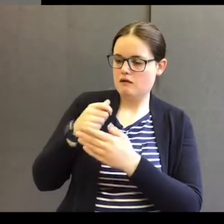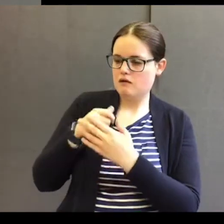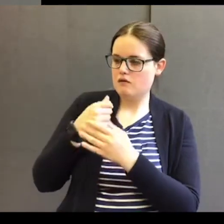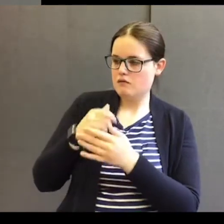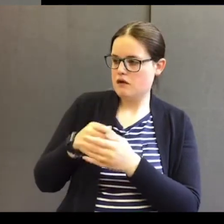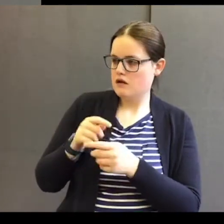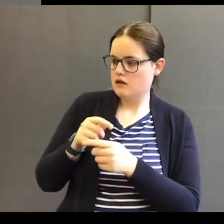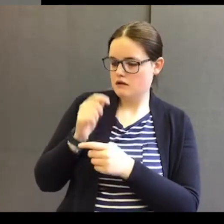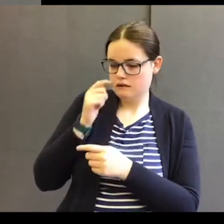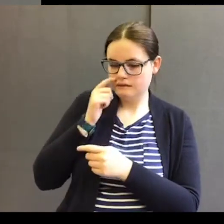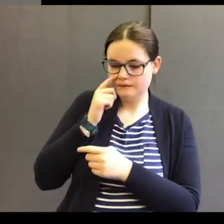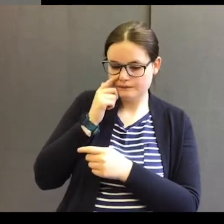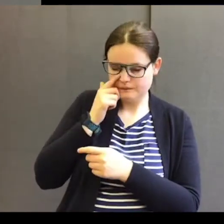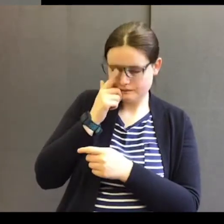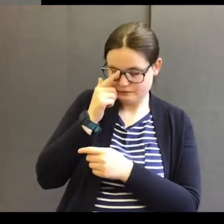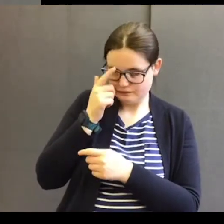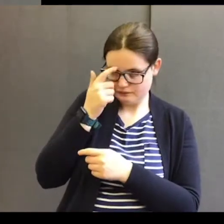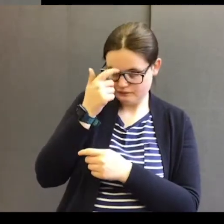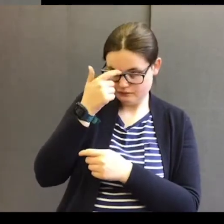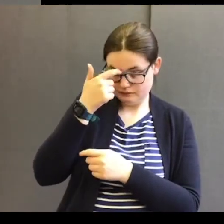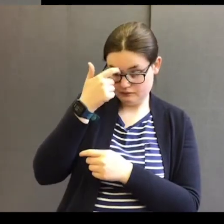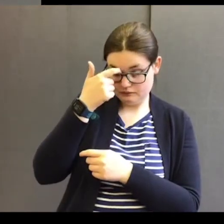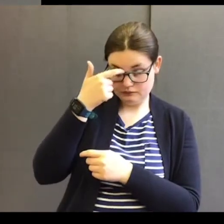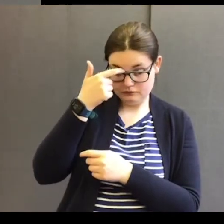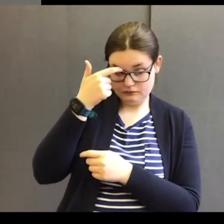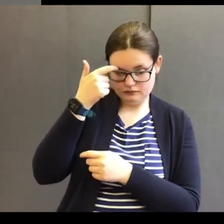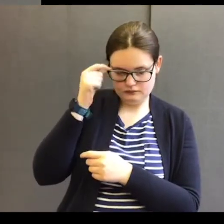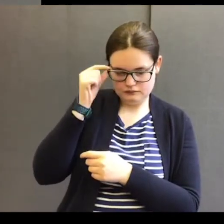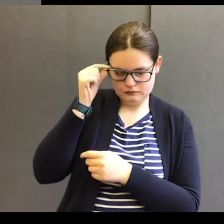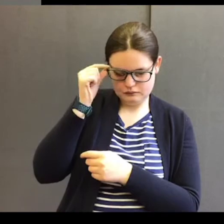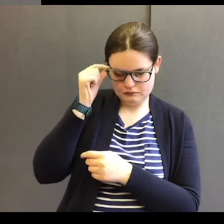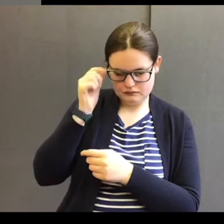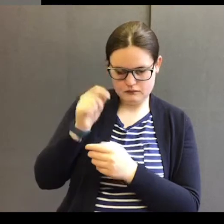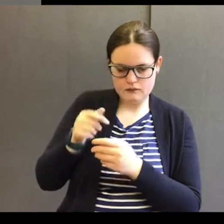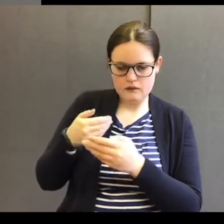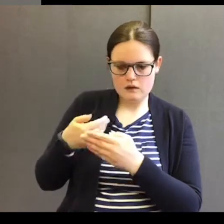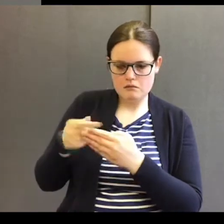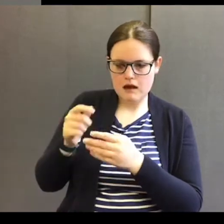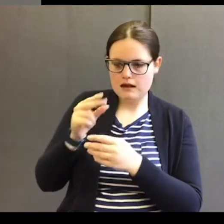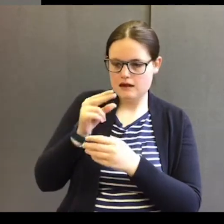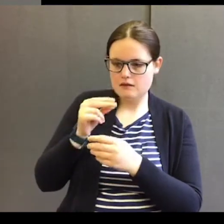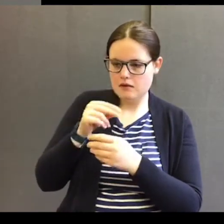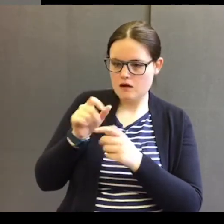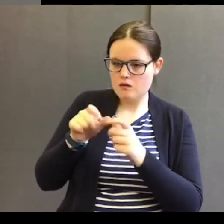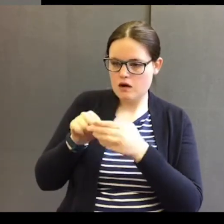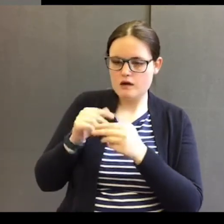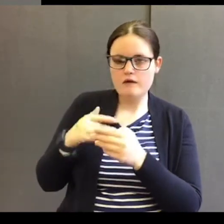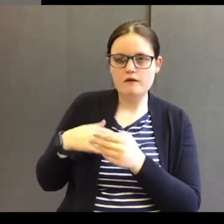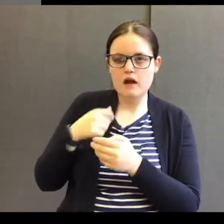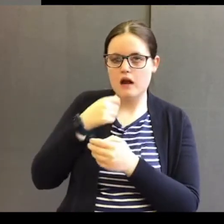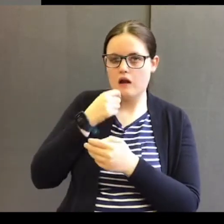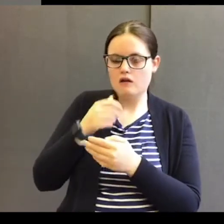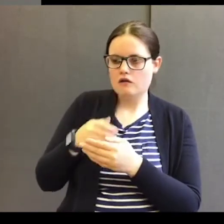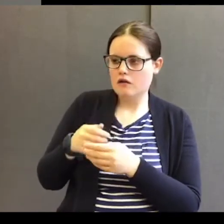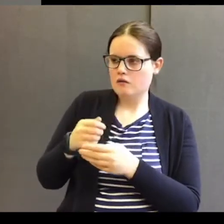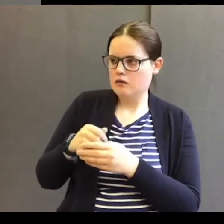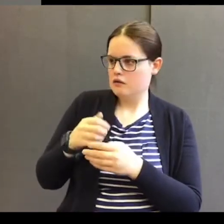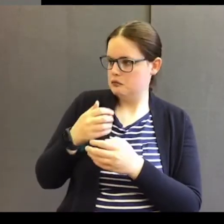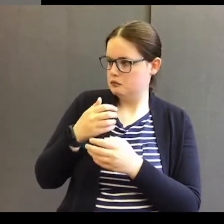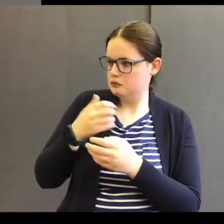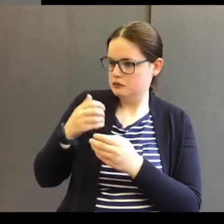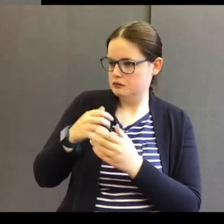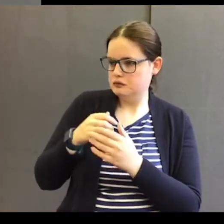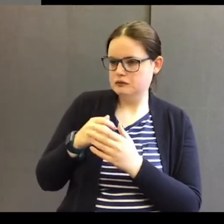back where they would be the most provocative, back to speak the words of life, which would get